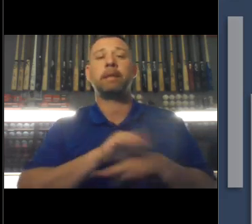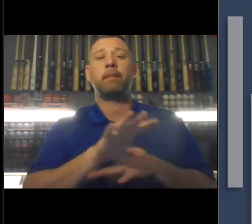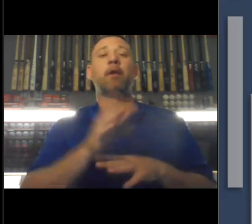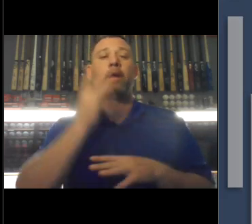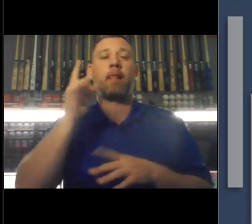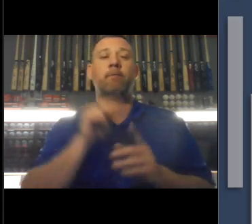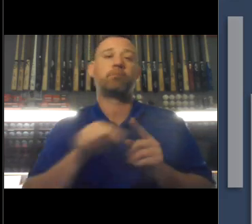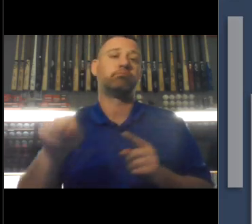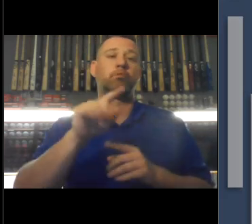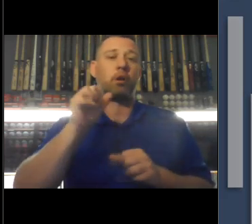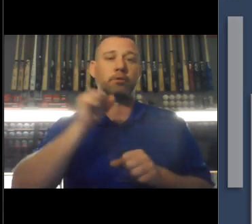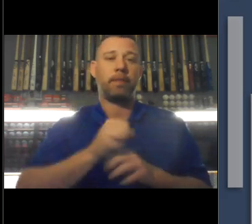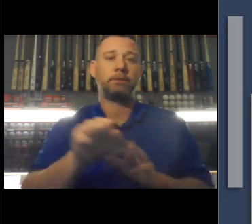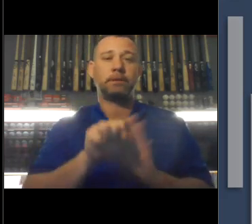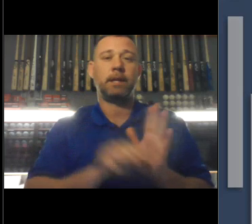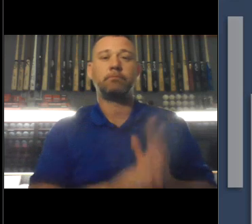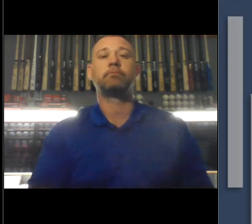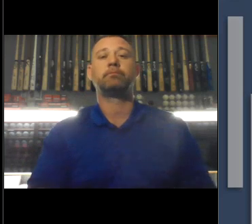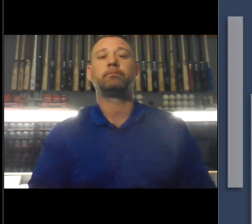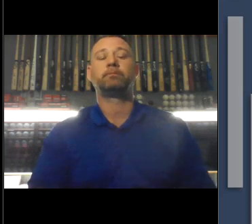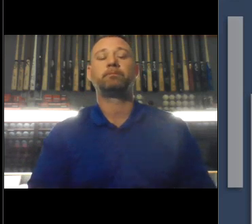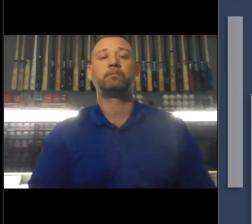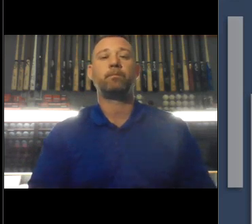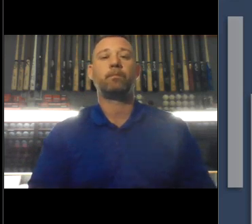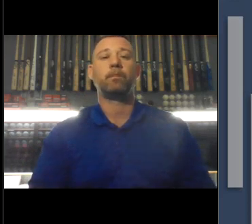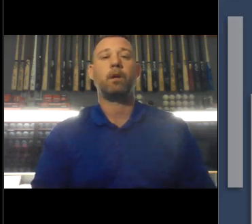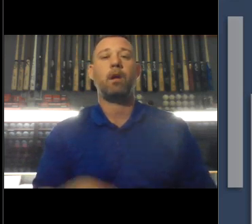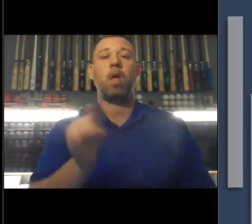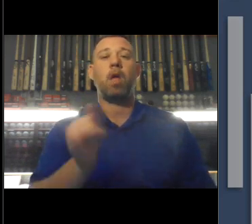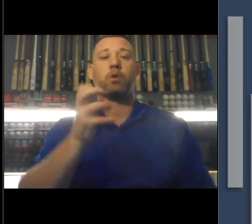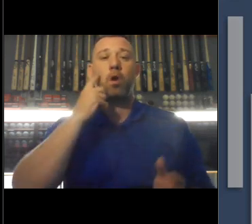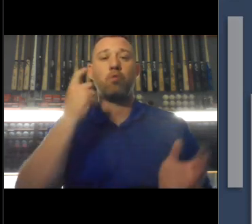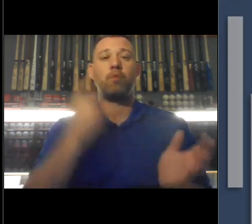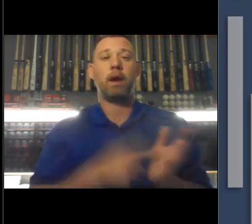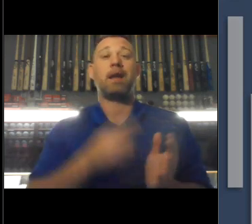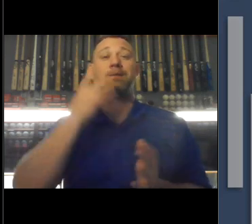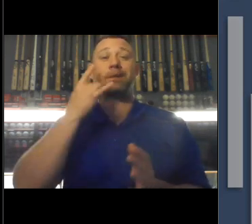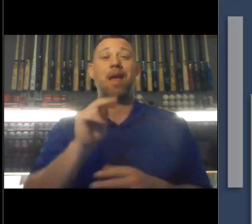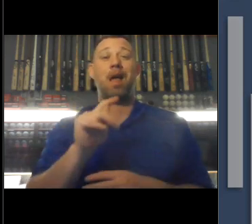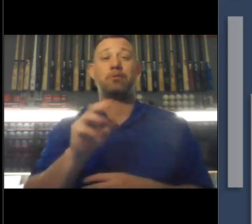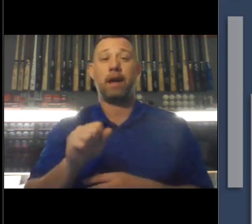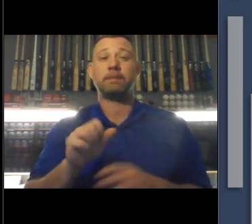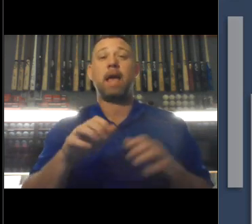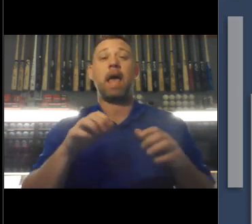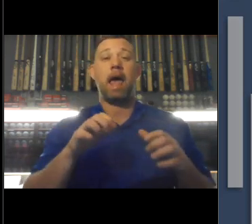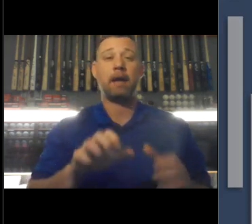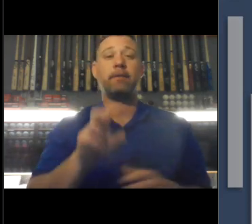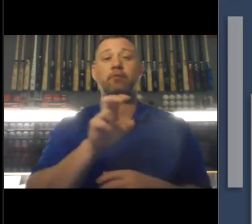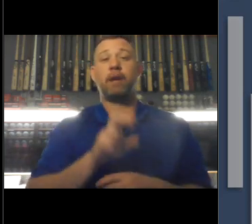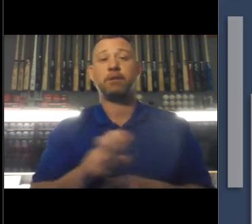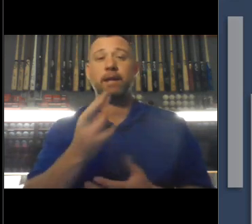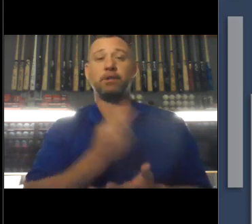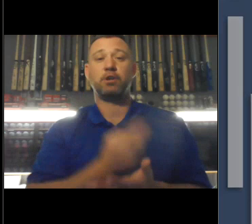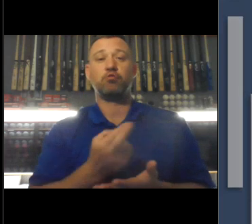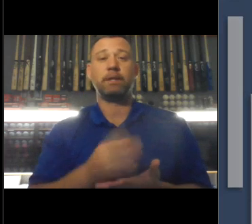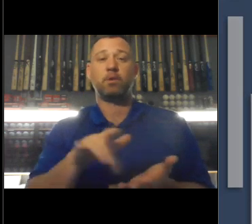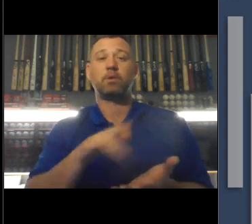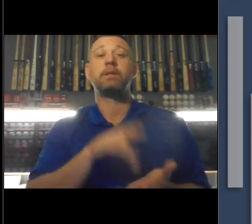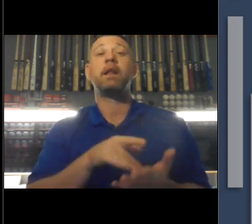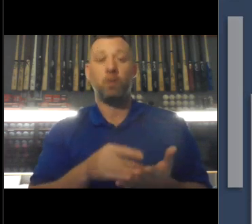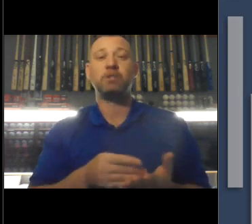state. I also want to recognize Caltrans' Active Transportation Resource Center, which is funded by the